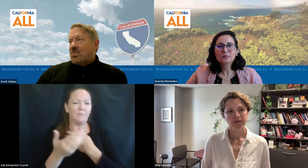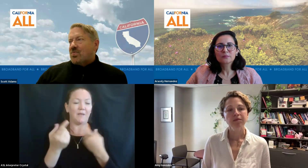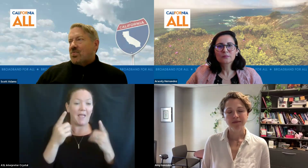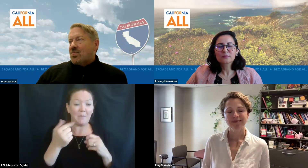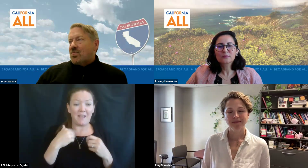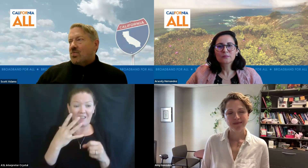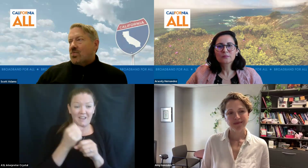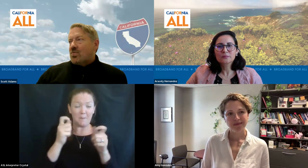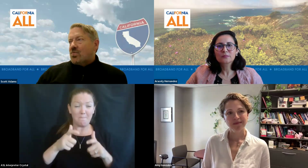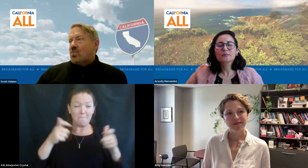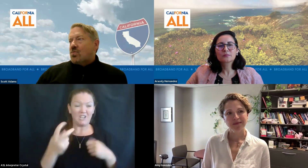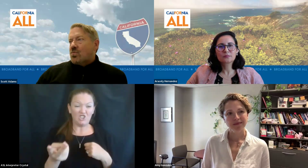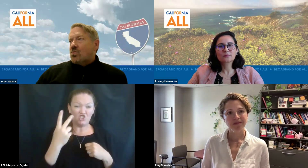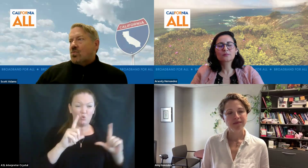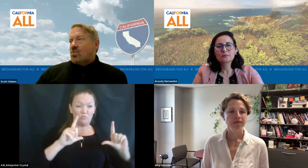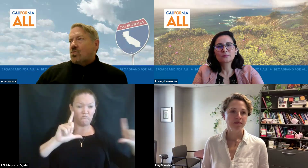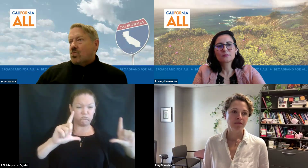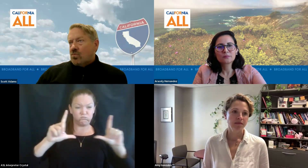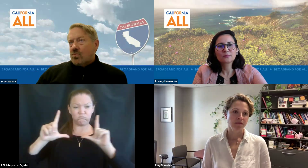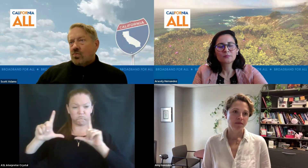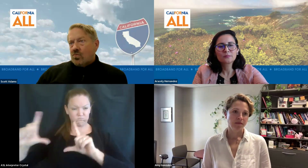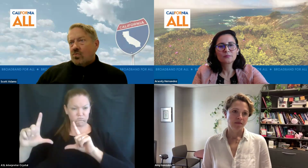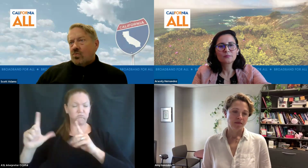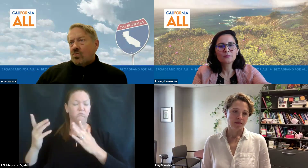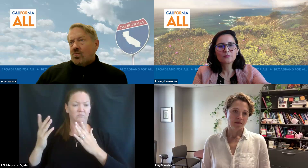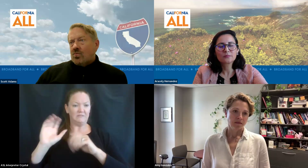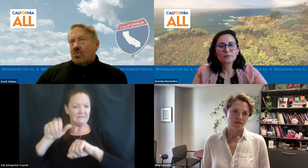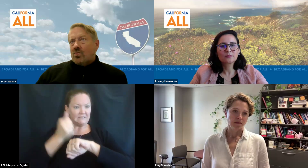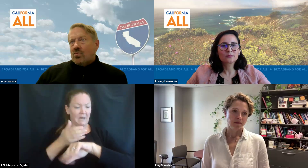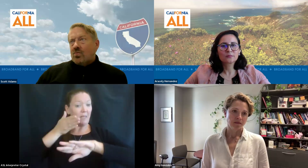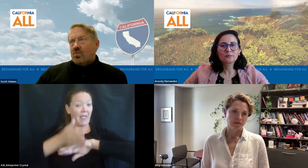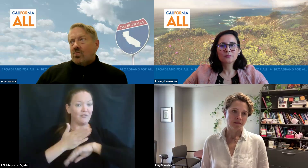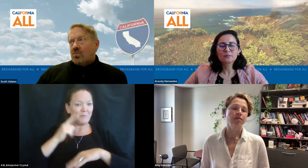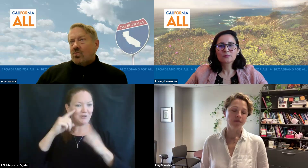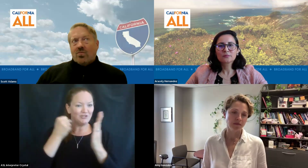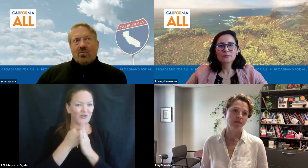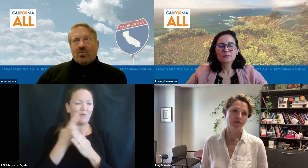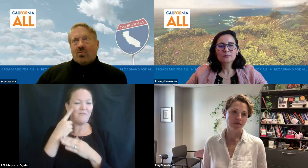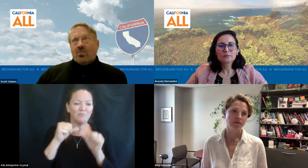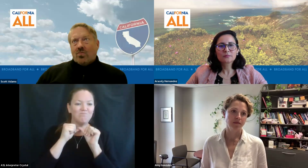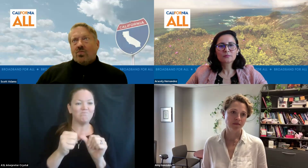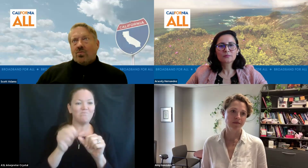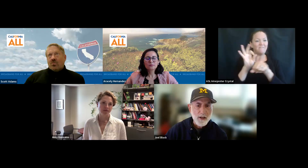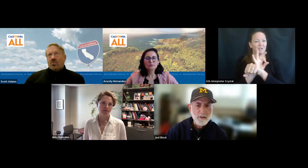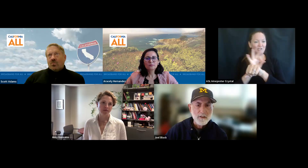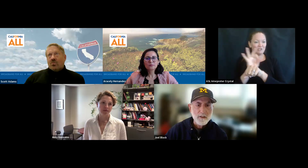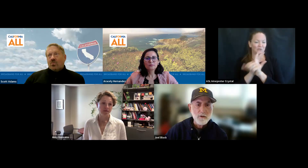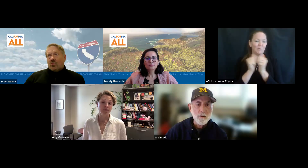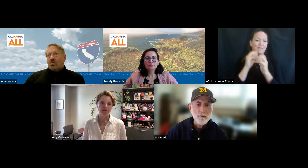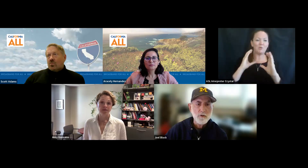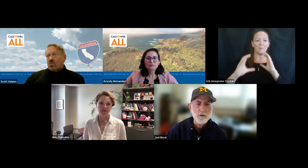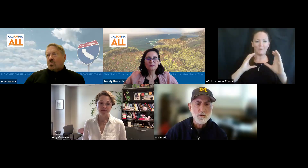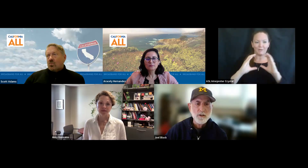screens I've set up now after my stroke in order to function with